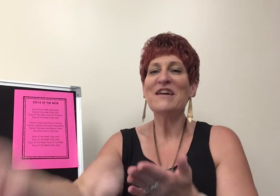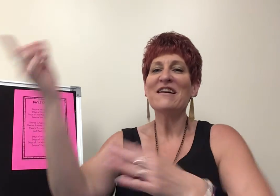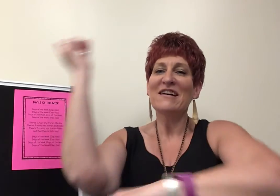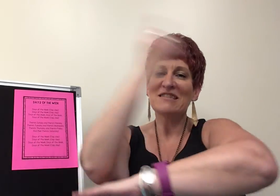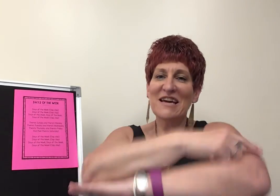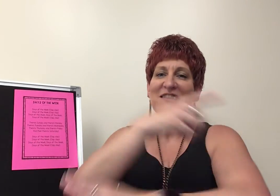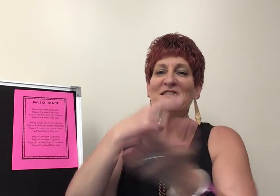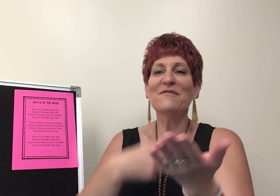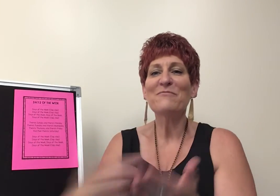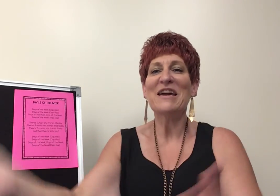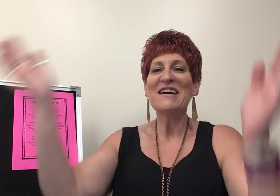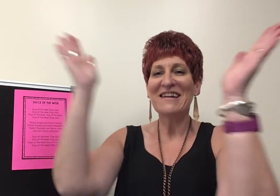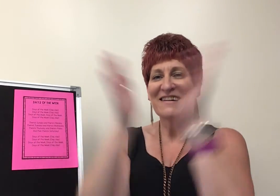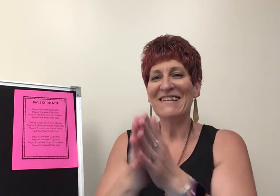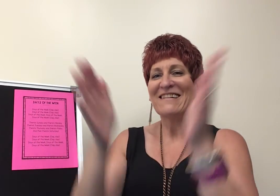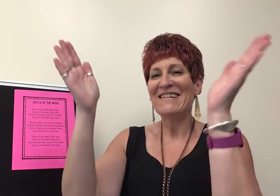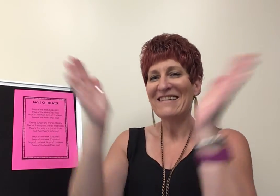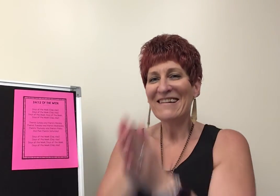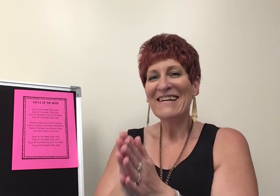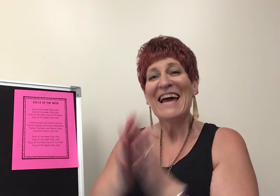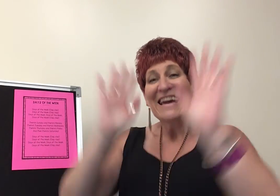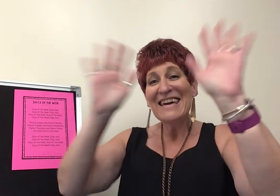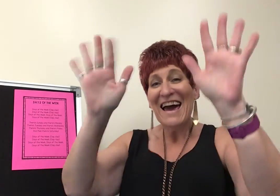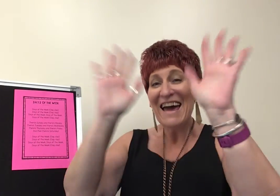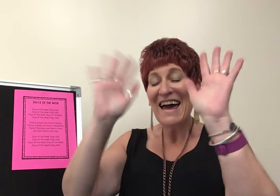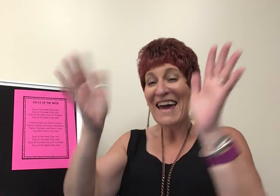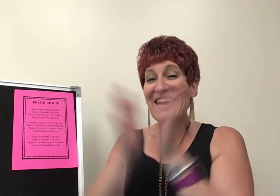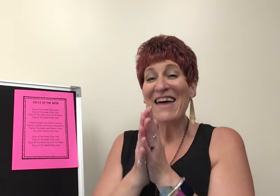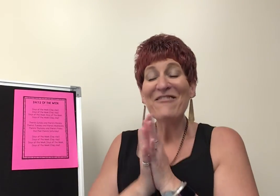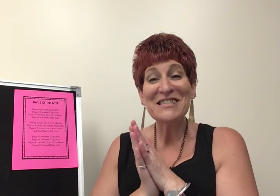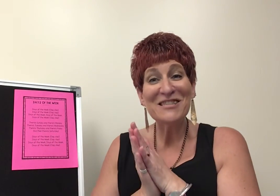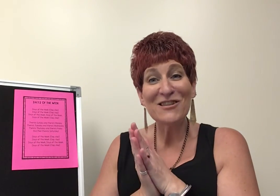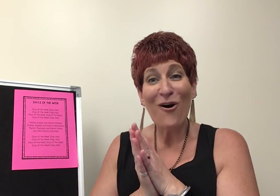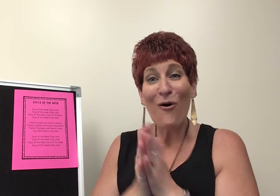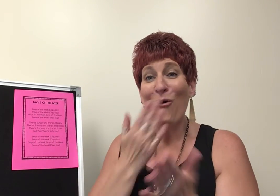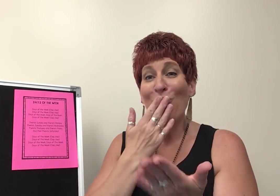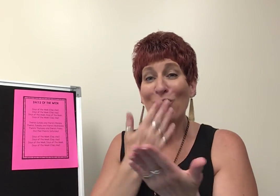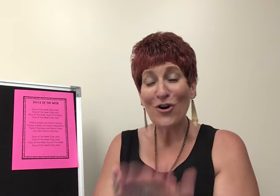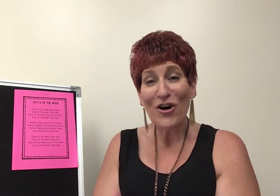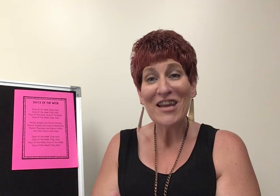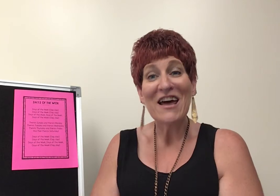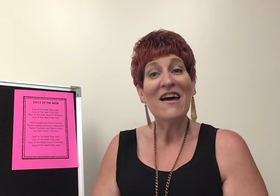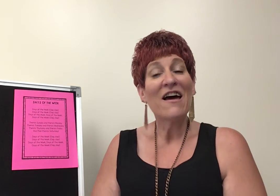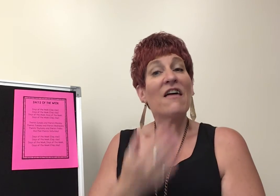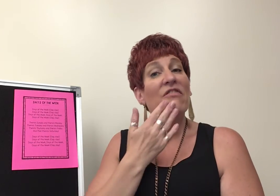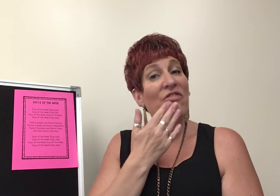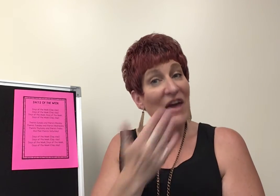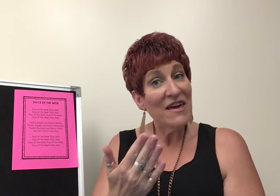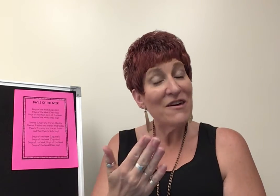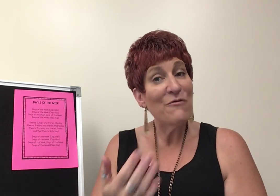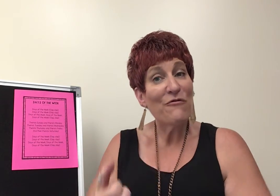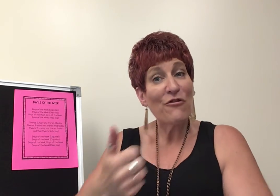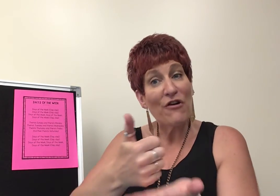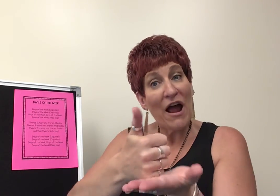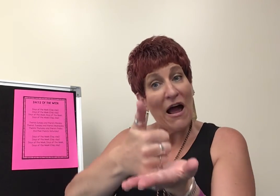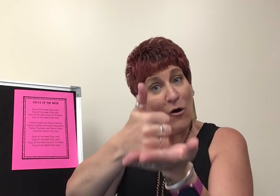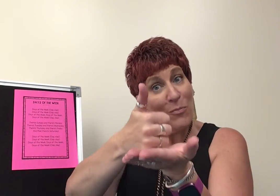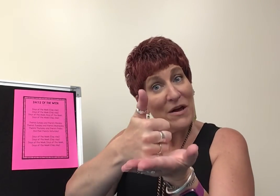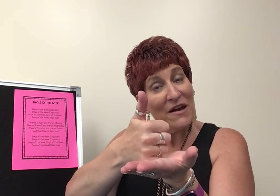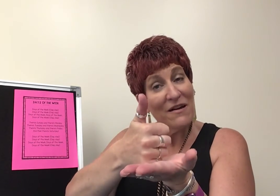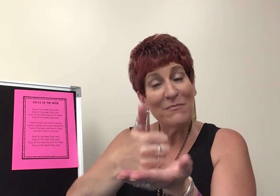of the week. Days of the week. Yay! That was so good! Thank you